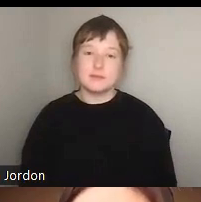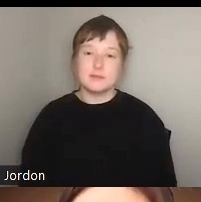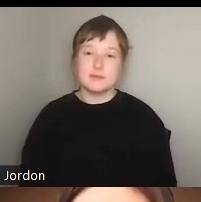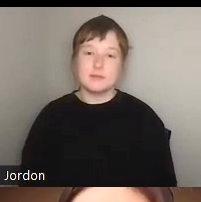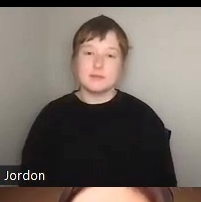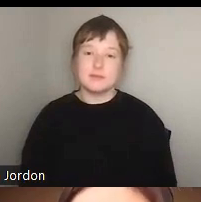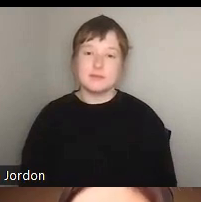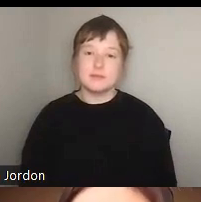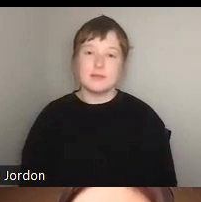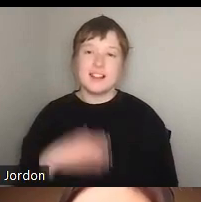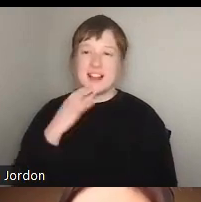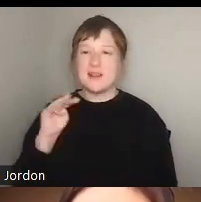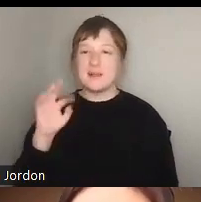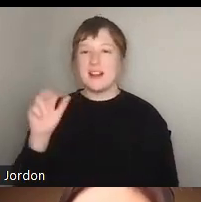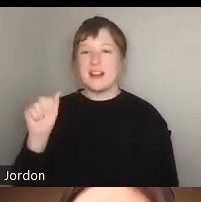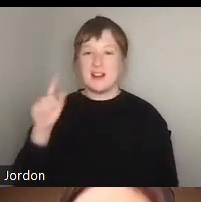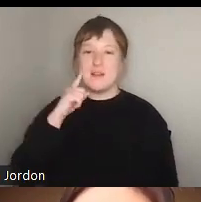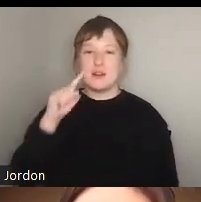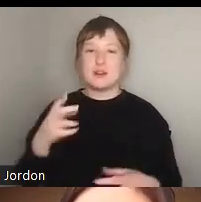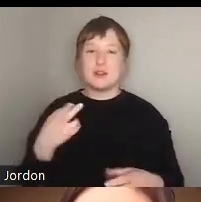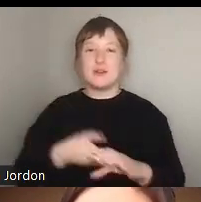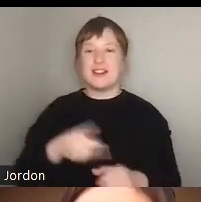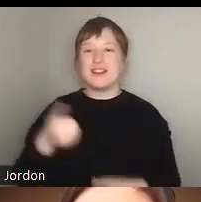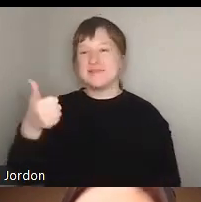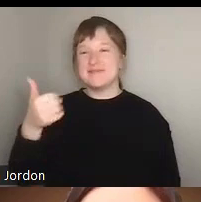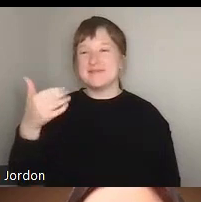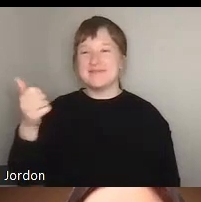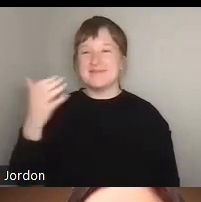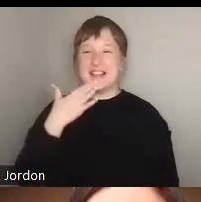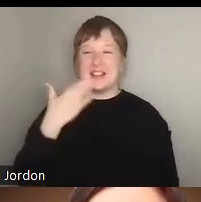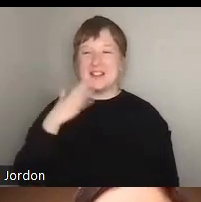Thanks, Michaela, for joining us as well.